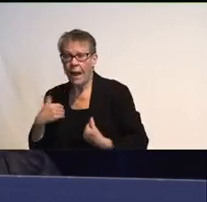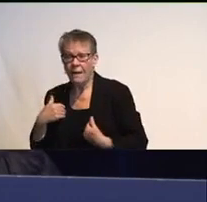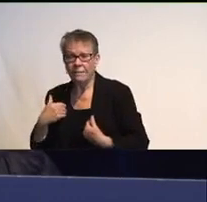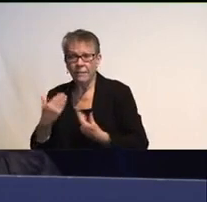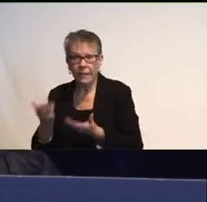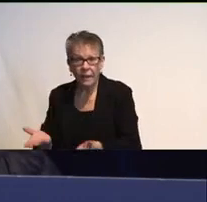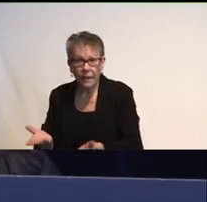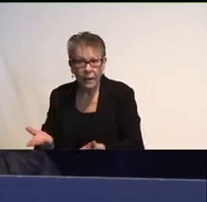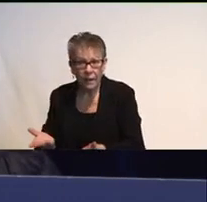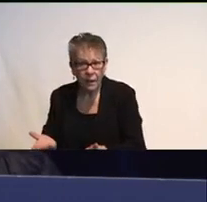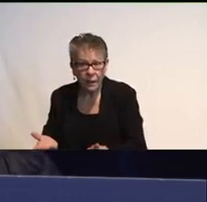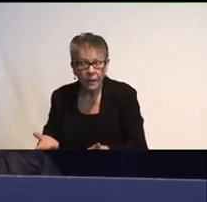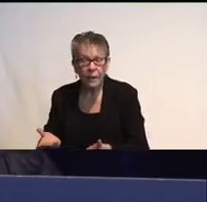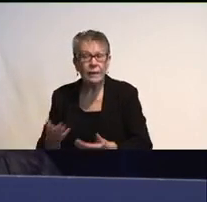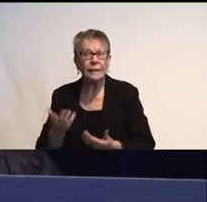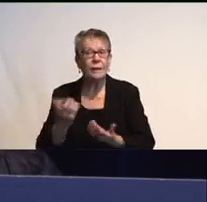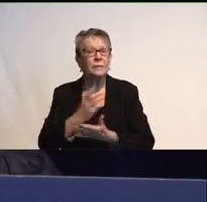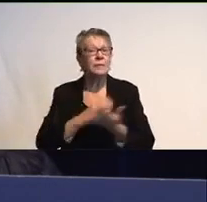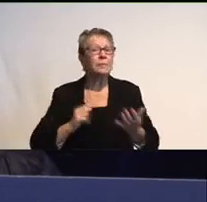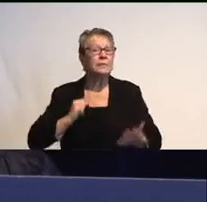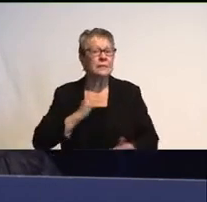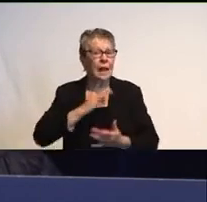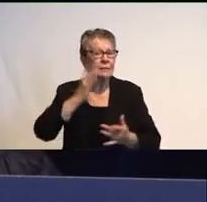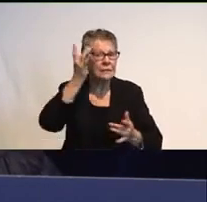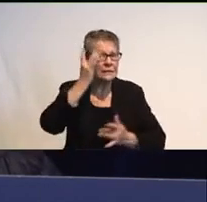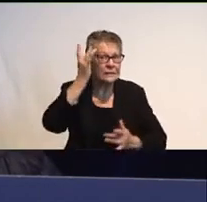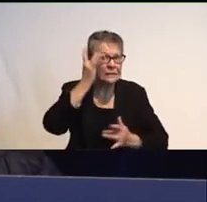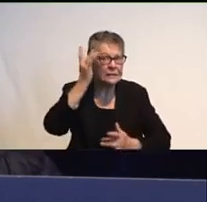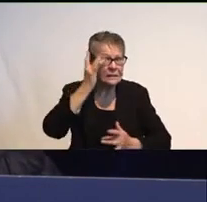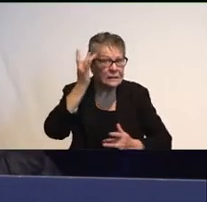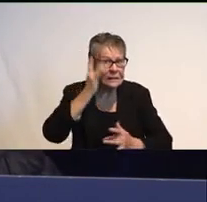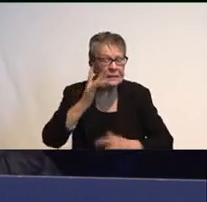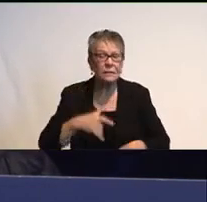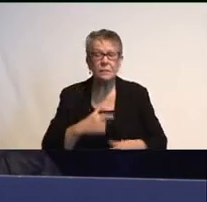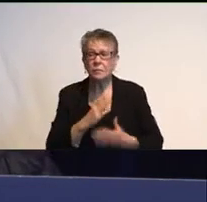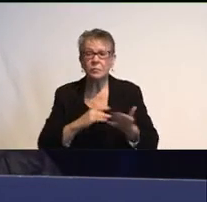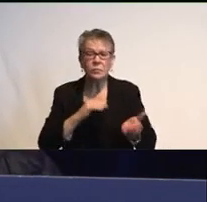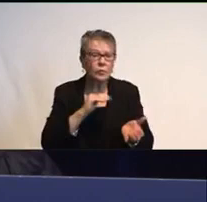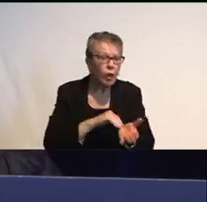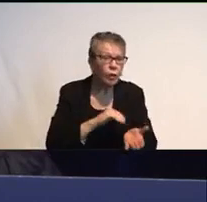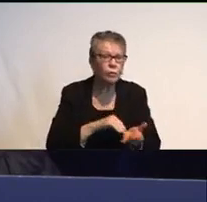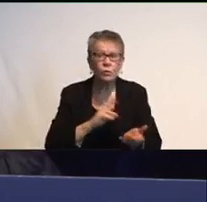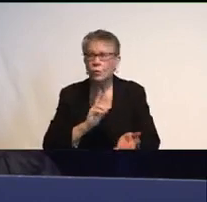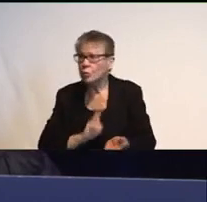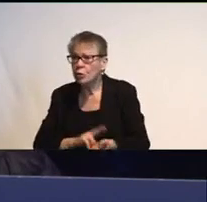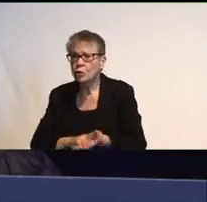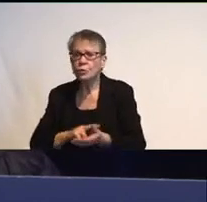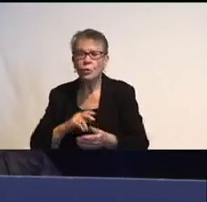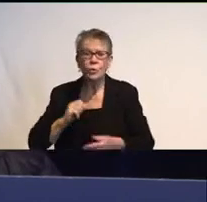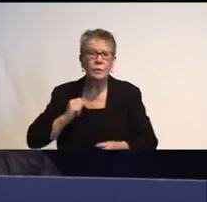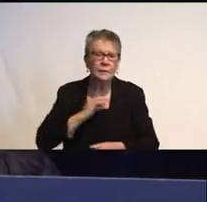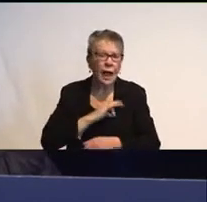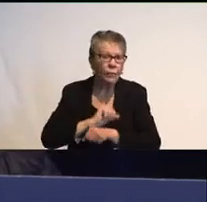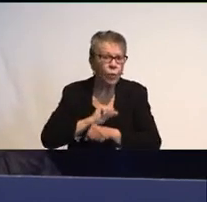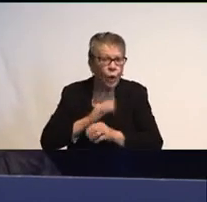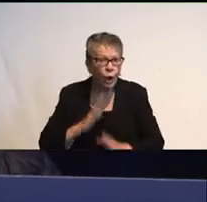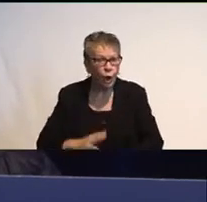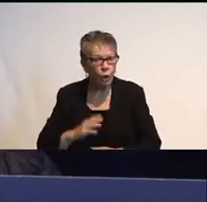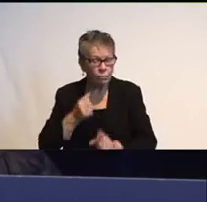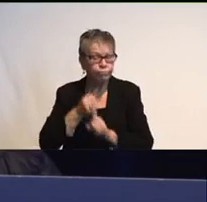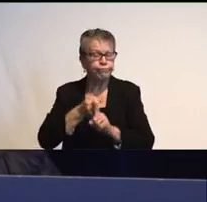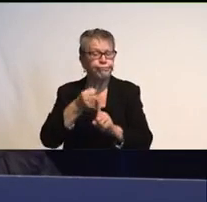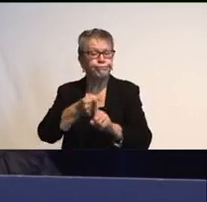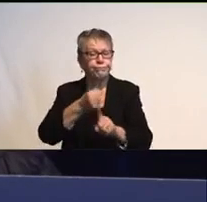our healthcare workforce. So they could trigger on a Thursday, but then that can turn around